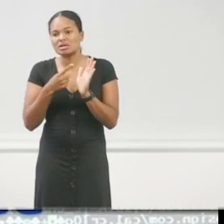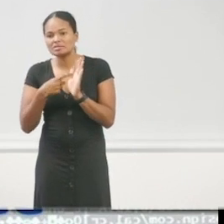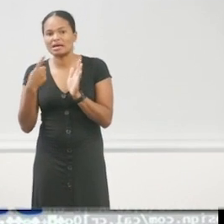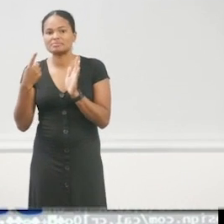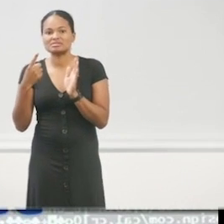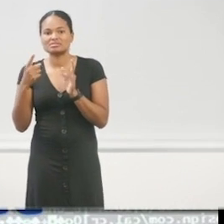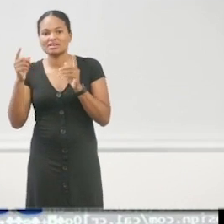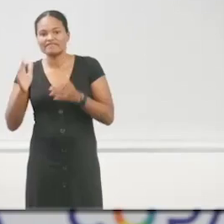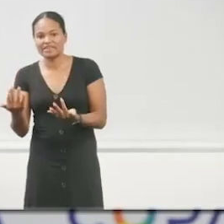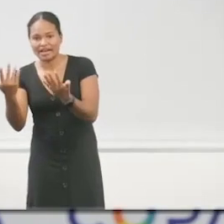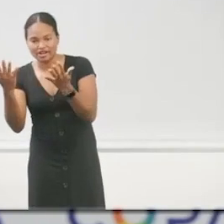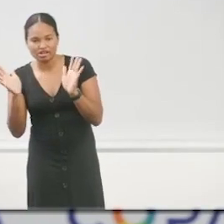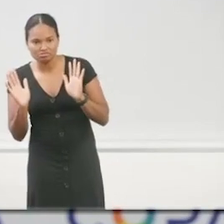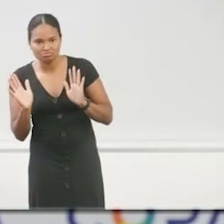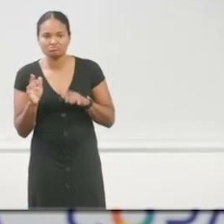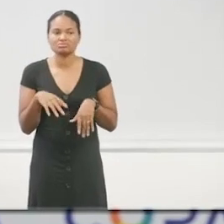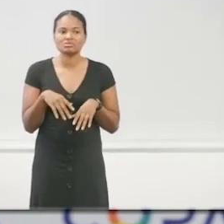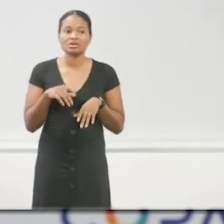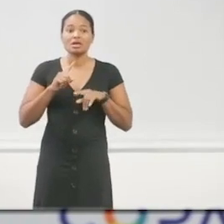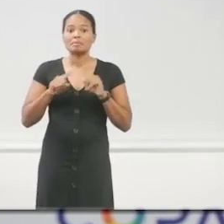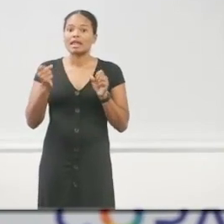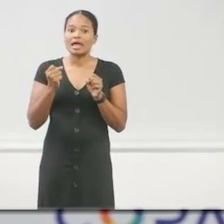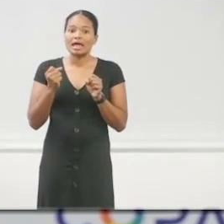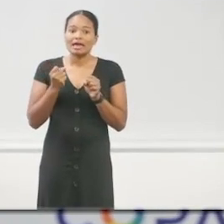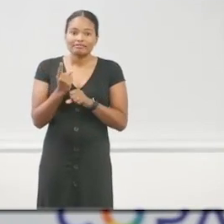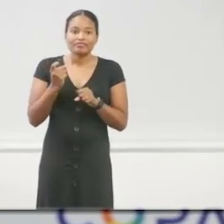been asked year over year is cybersecurity.